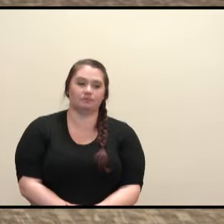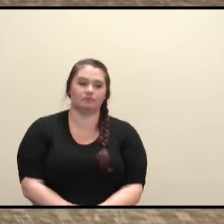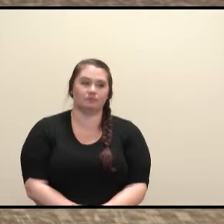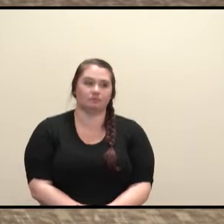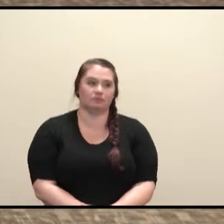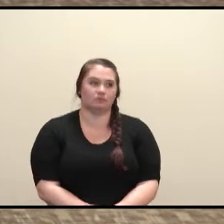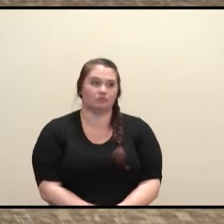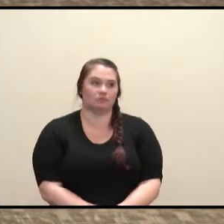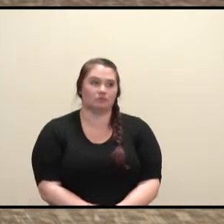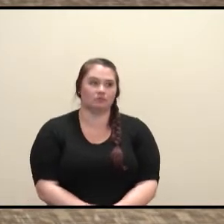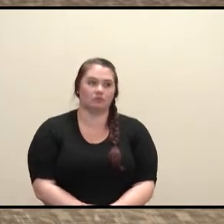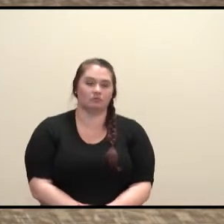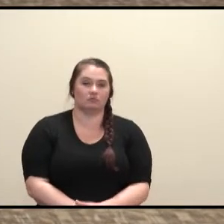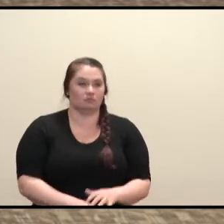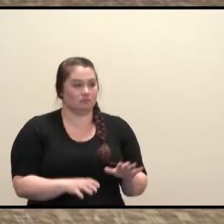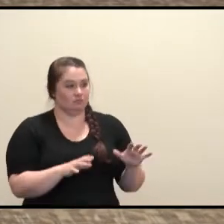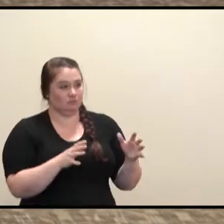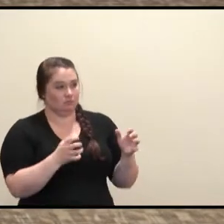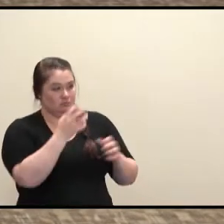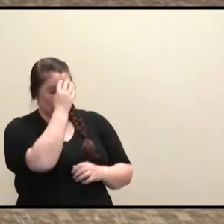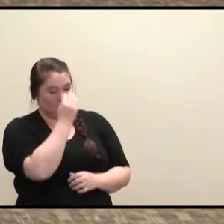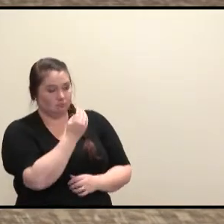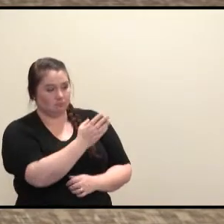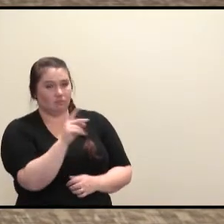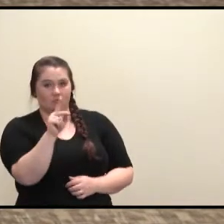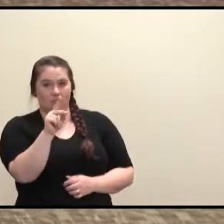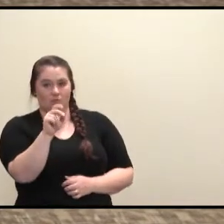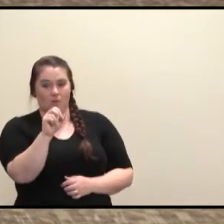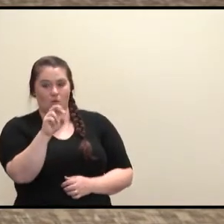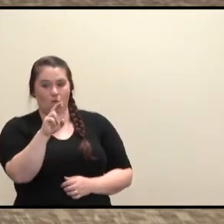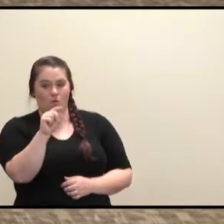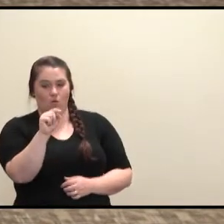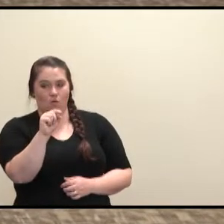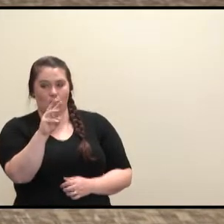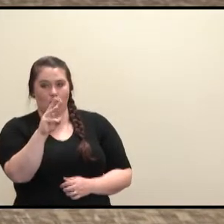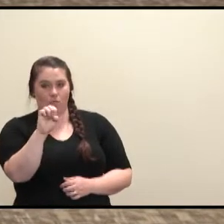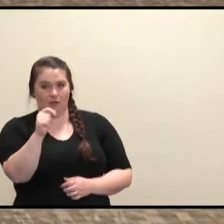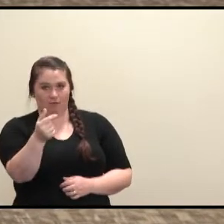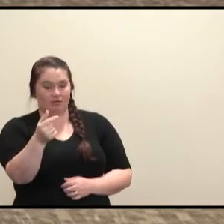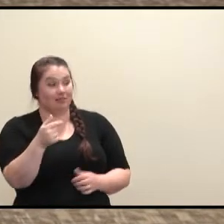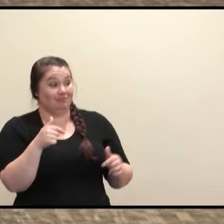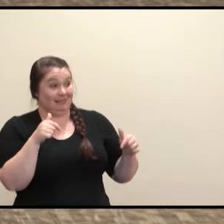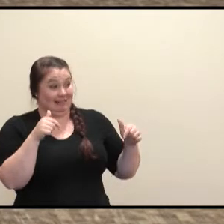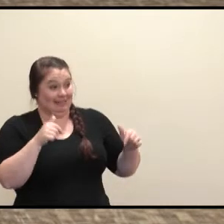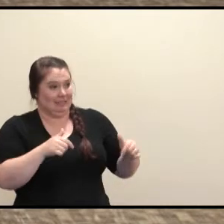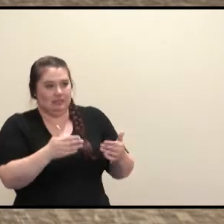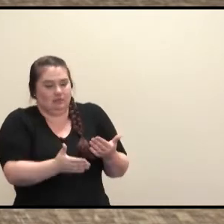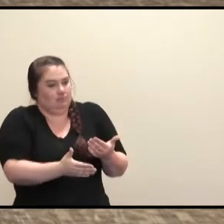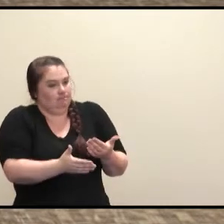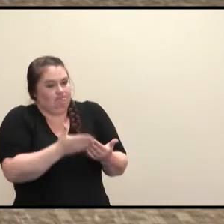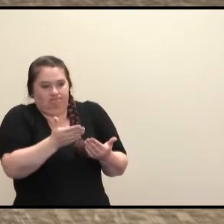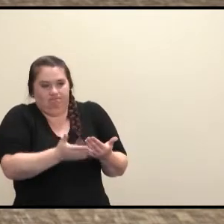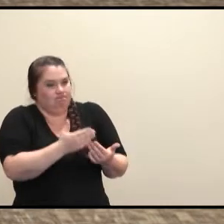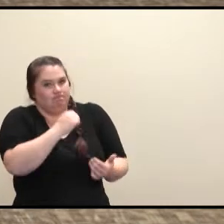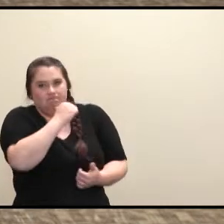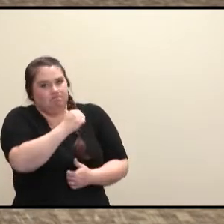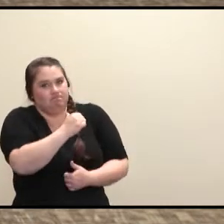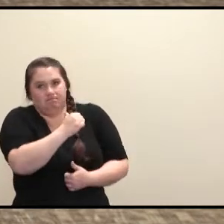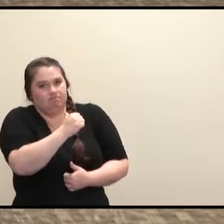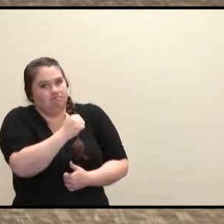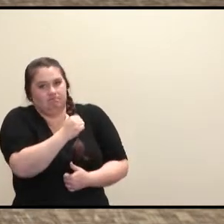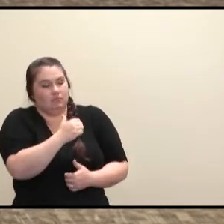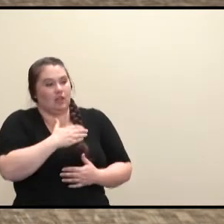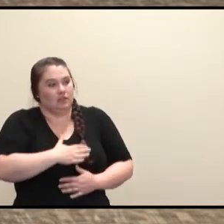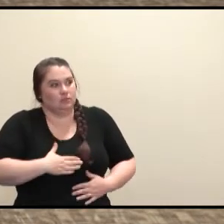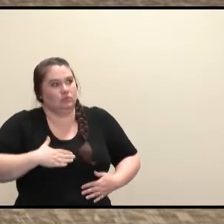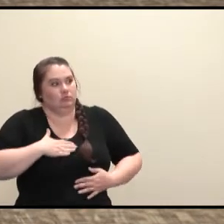Just want to say, Dr. Kincannon, you and your team, I know that this is never an easy subject, and I